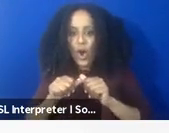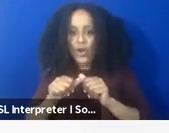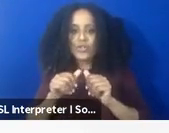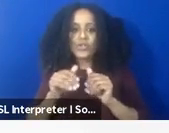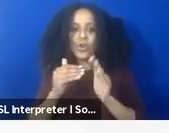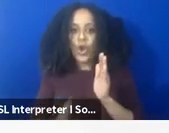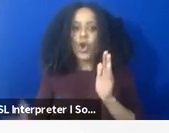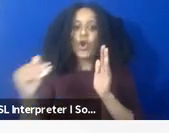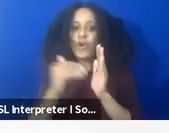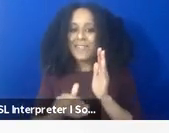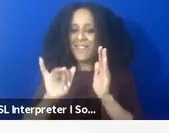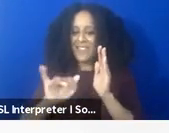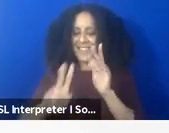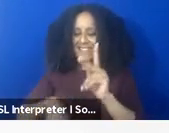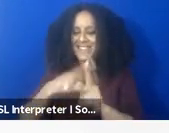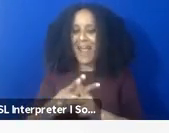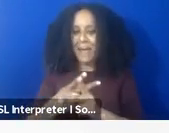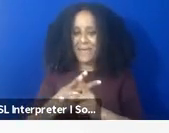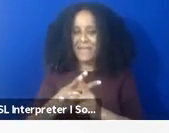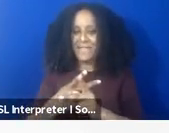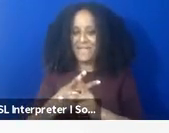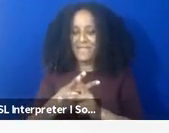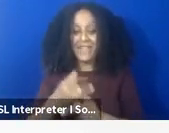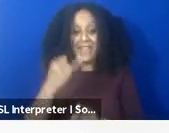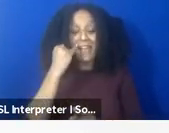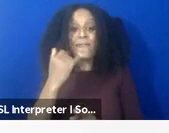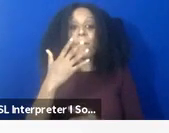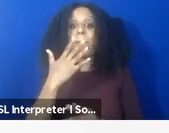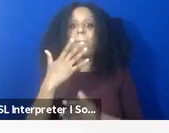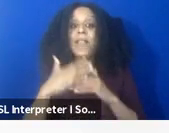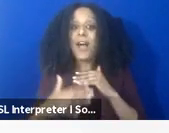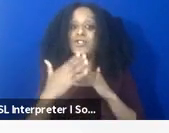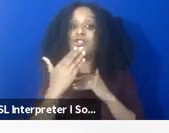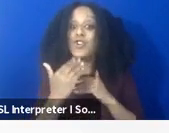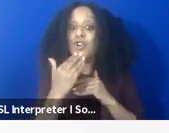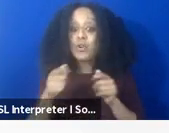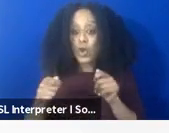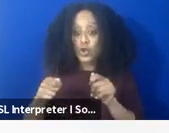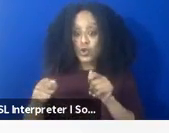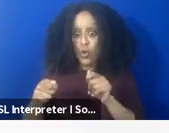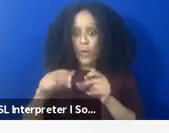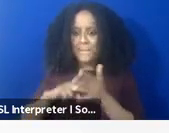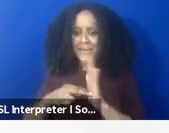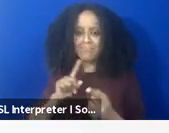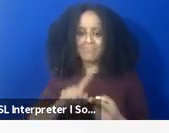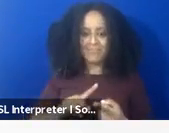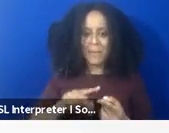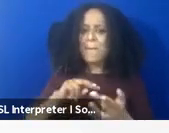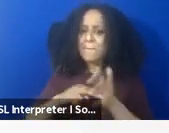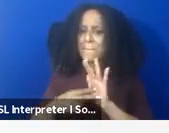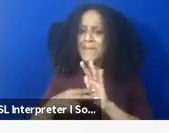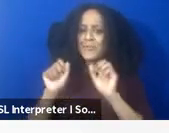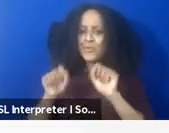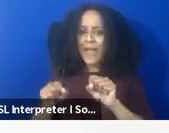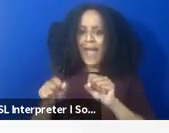vertigo. However, if blood sugar is controlled, this risk decreases. So the association is reversible.